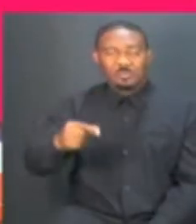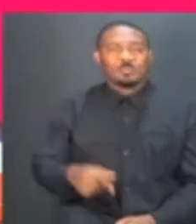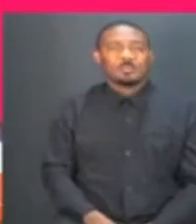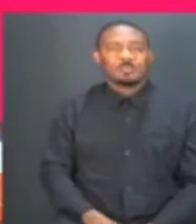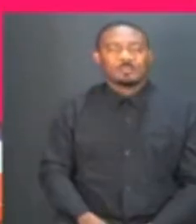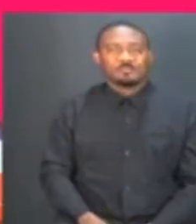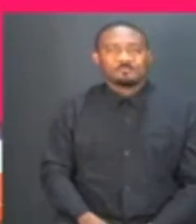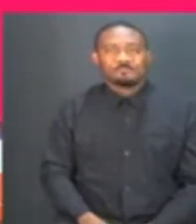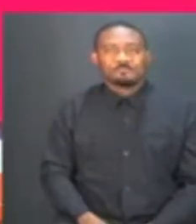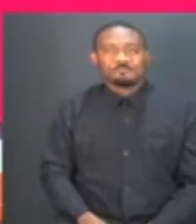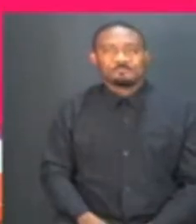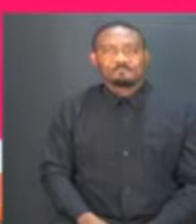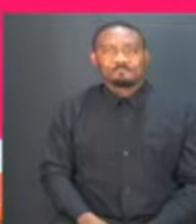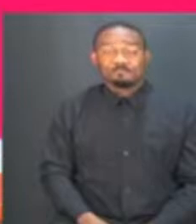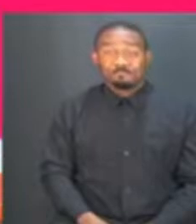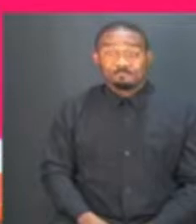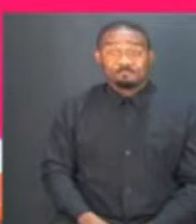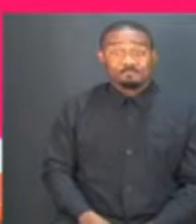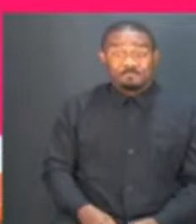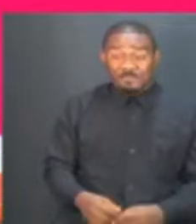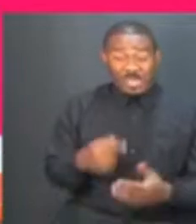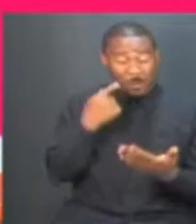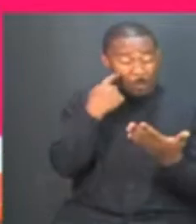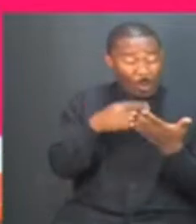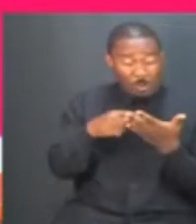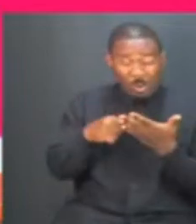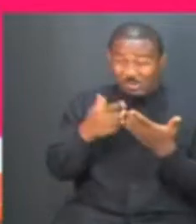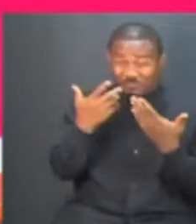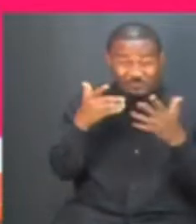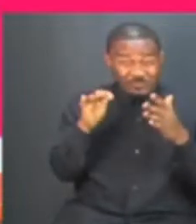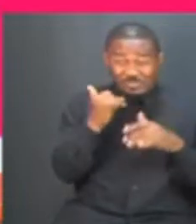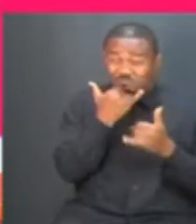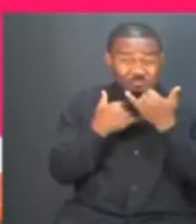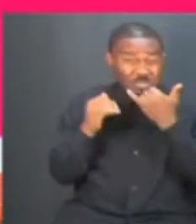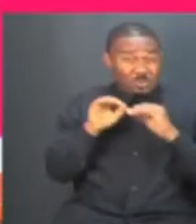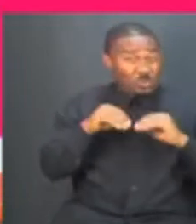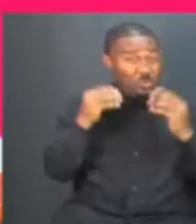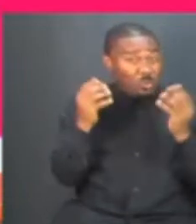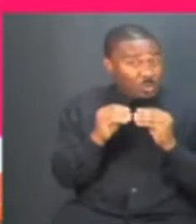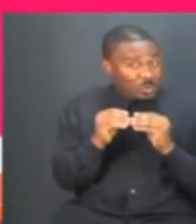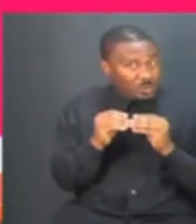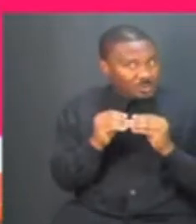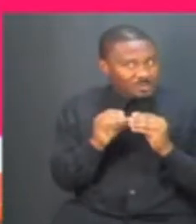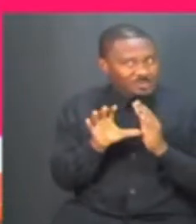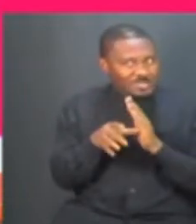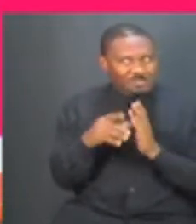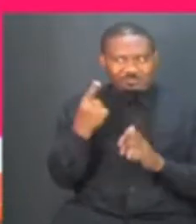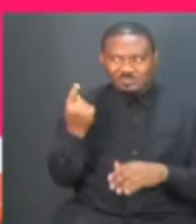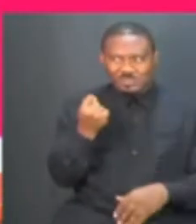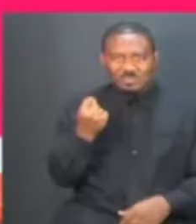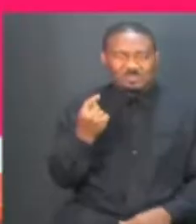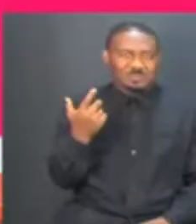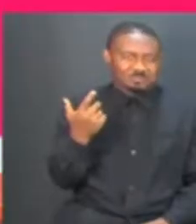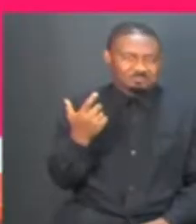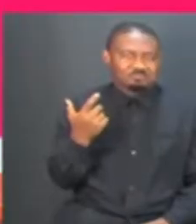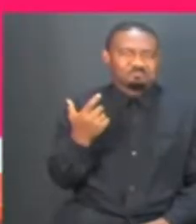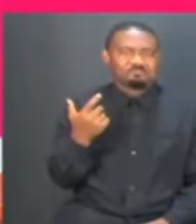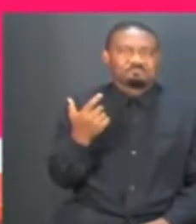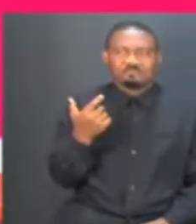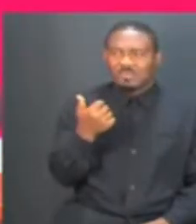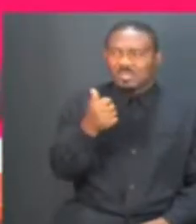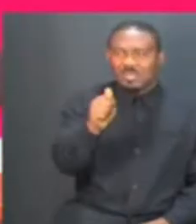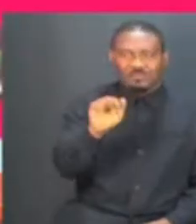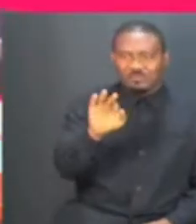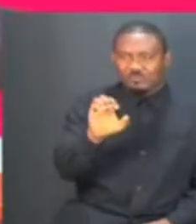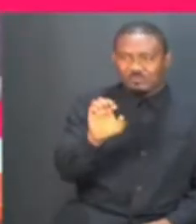of Tuesday, 10th February 2026, as corrected, is hereby adopted as the true